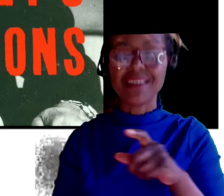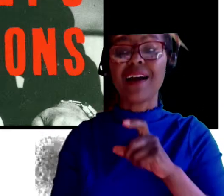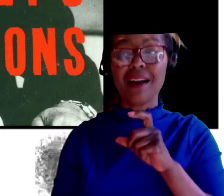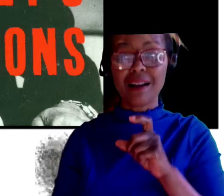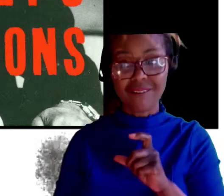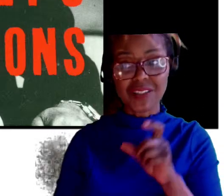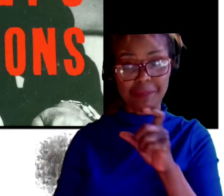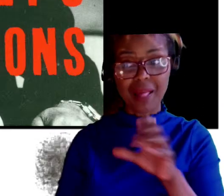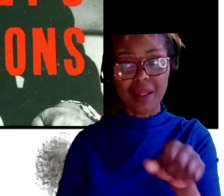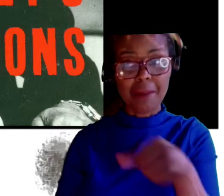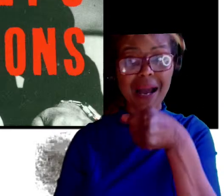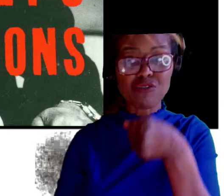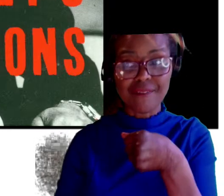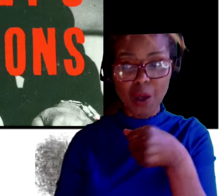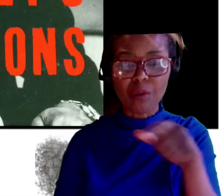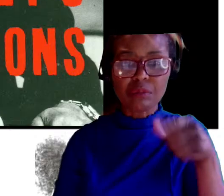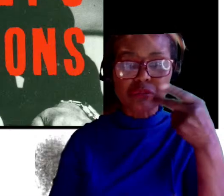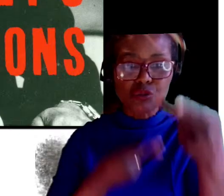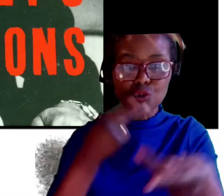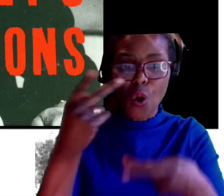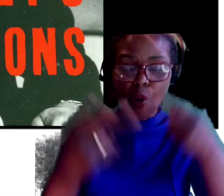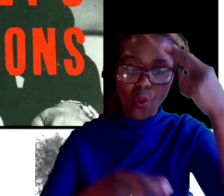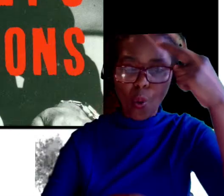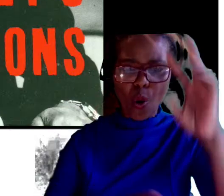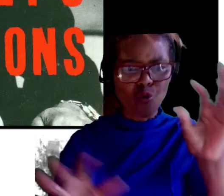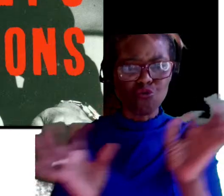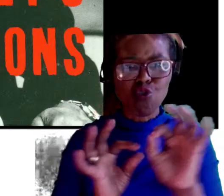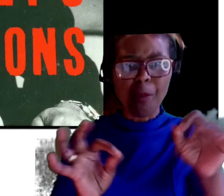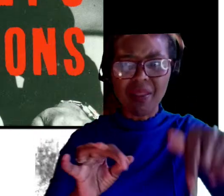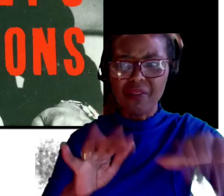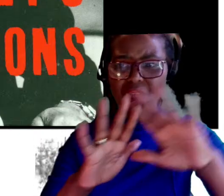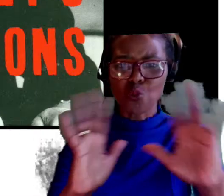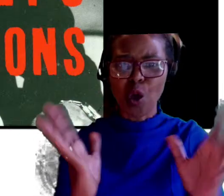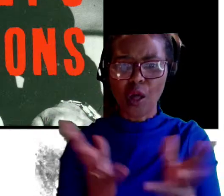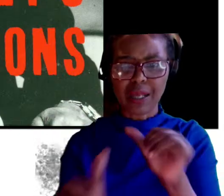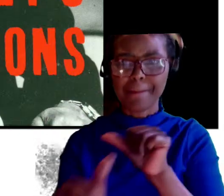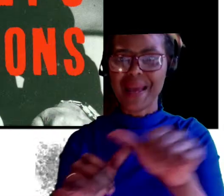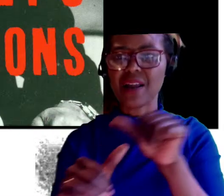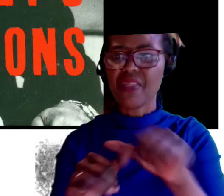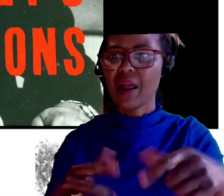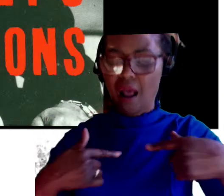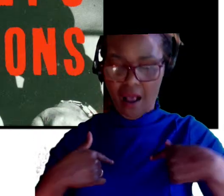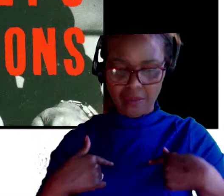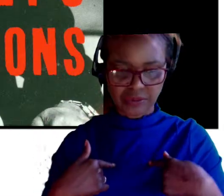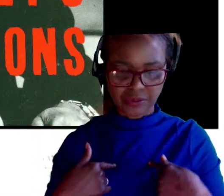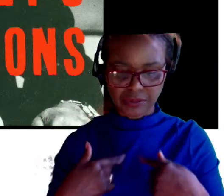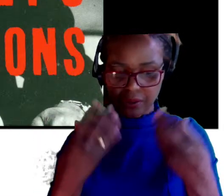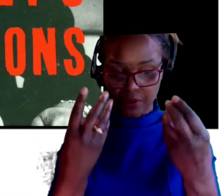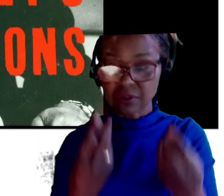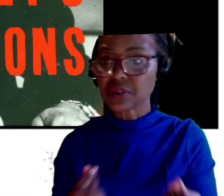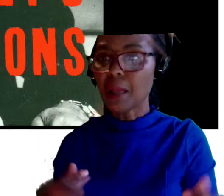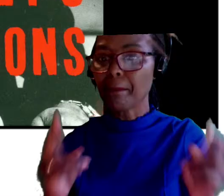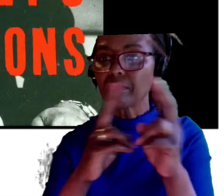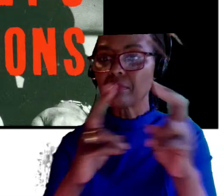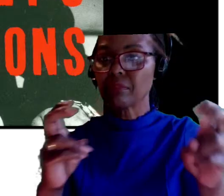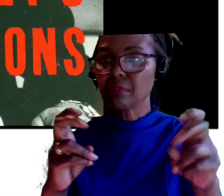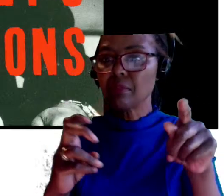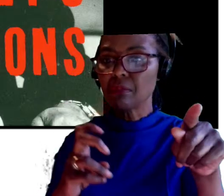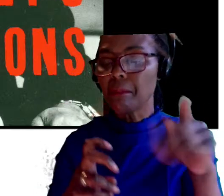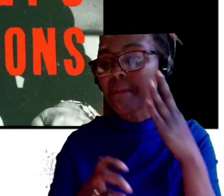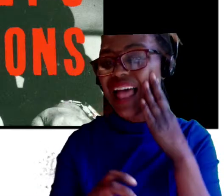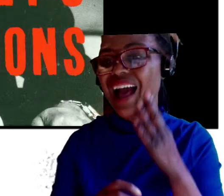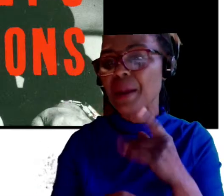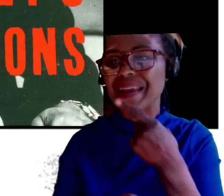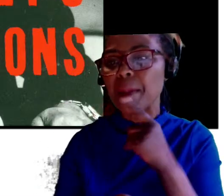called Nobody in This World is Better Than Us, and I'll say up front, it contains some outdated contemporary terms for black people.